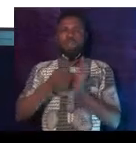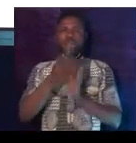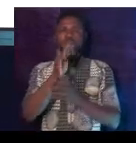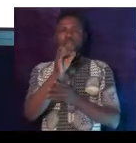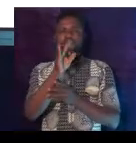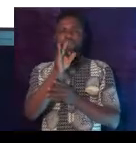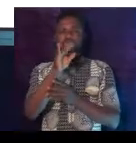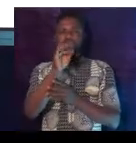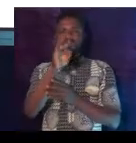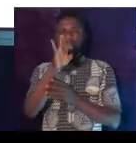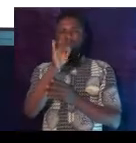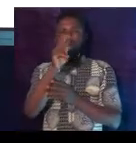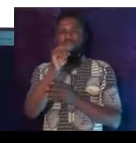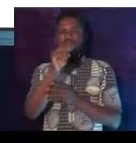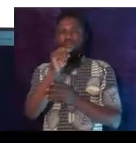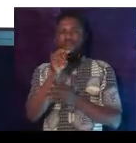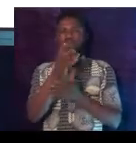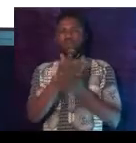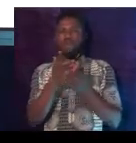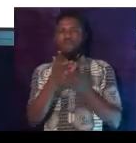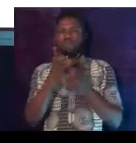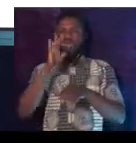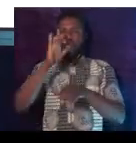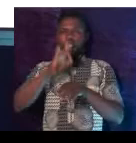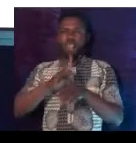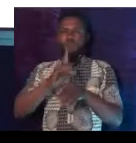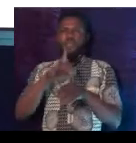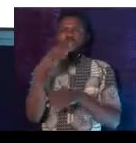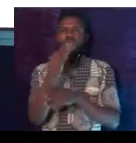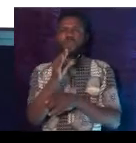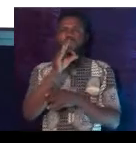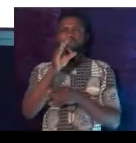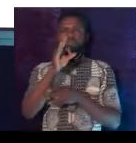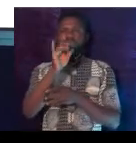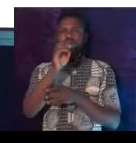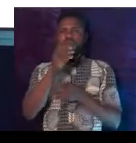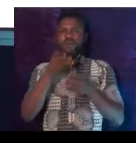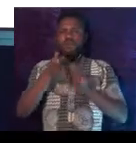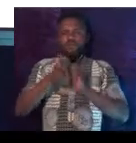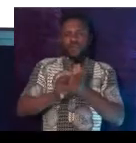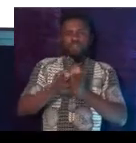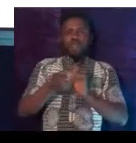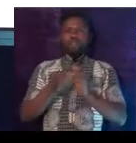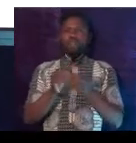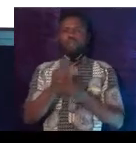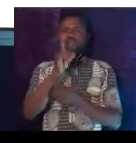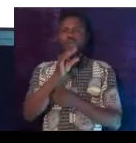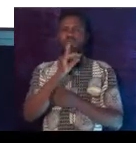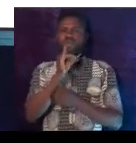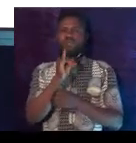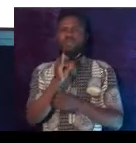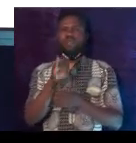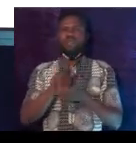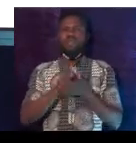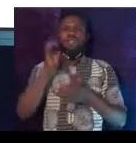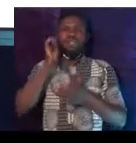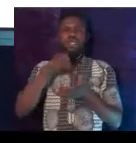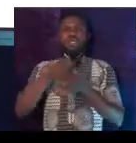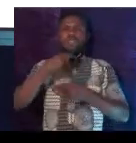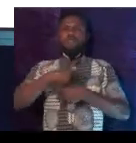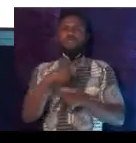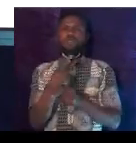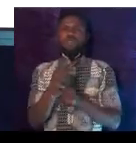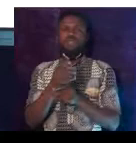we mean by friction. Let's look at some effects of friction. Number one is